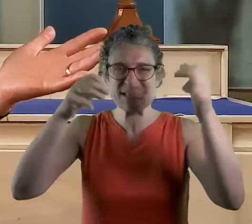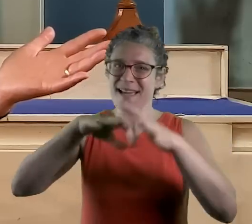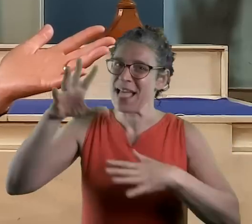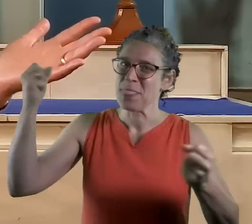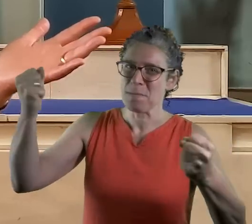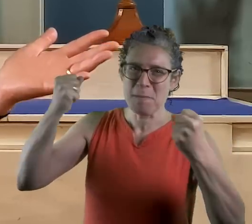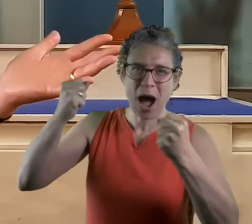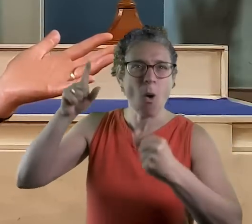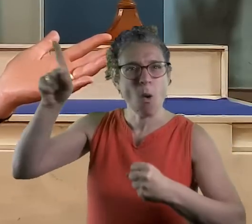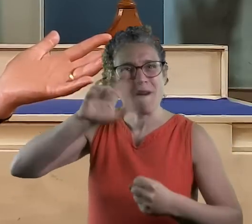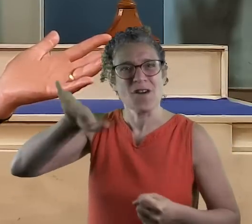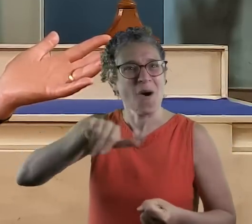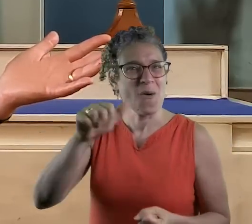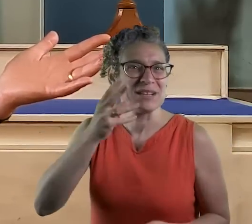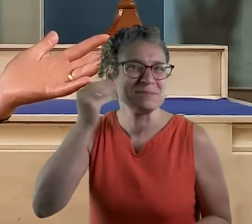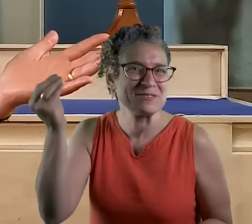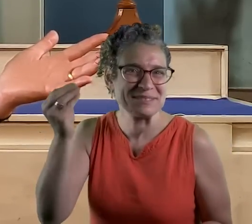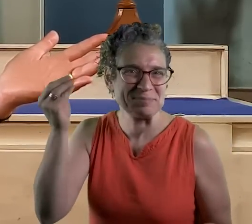power of the Holy Spirit.